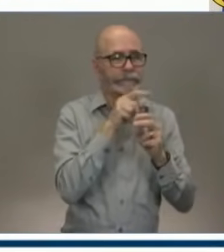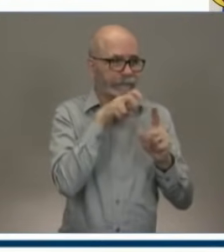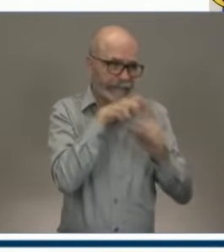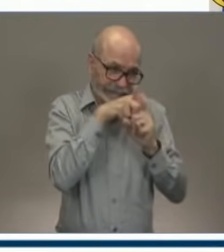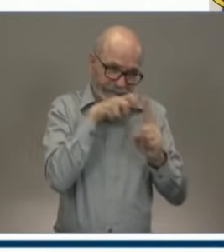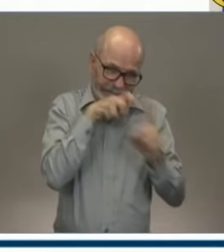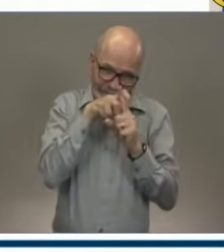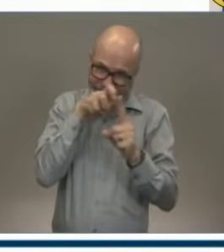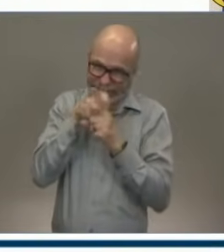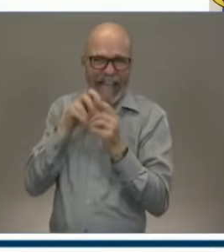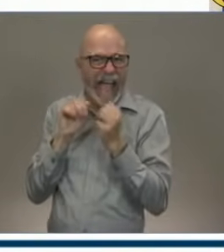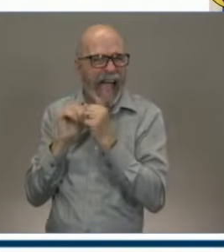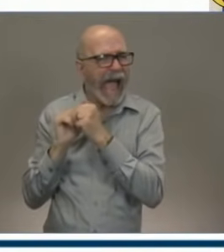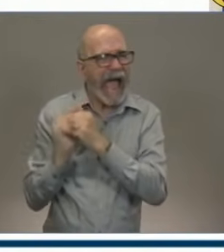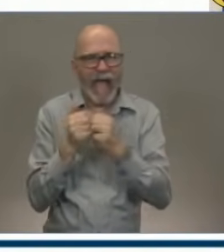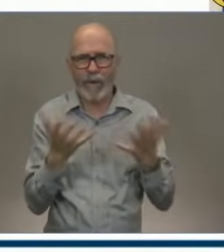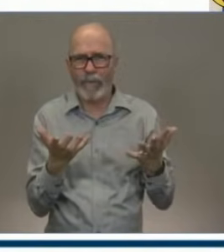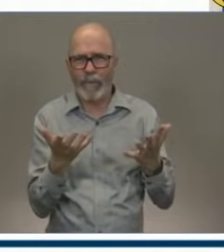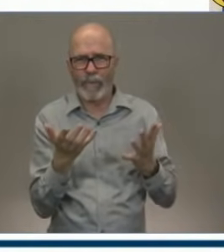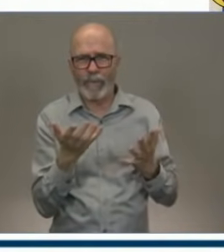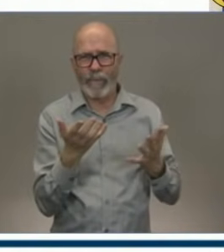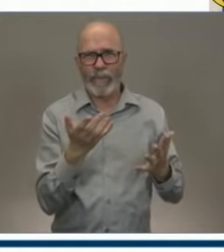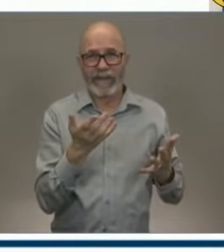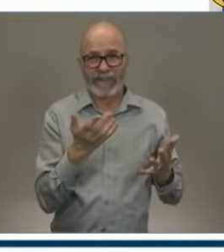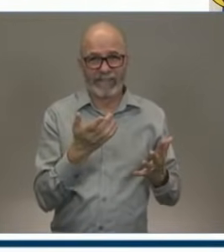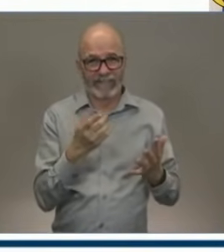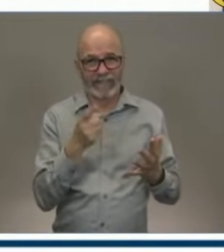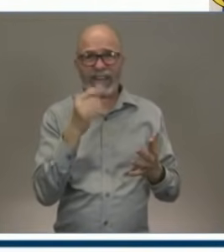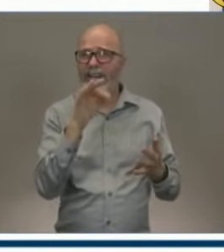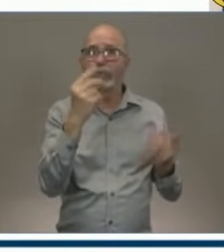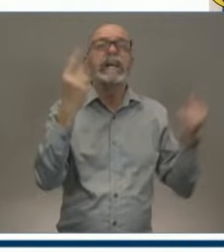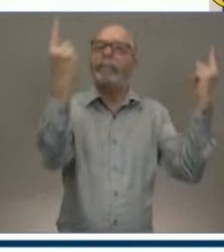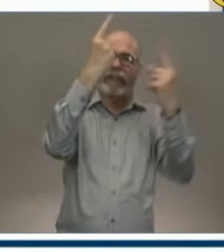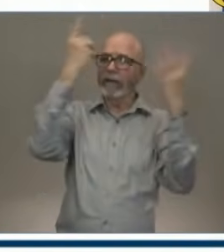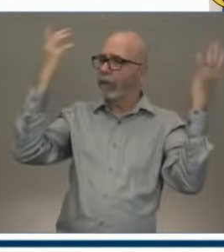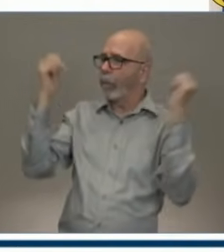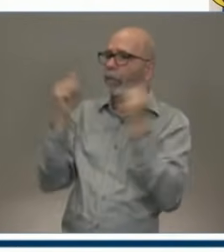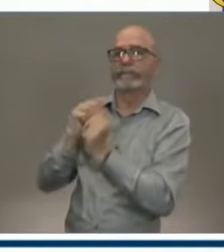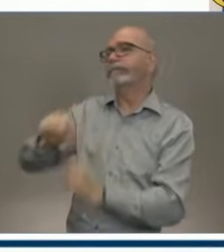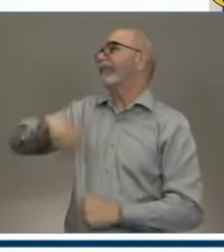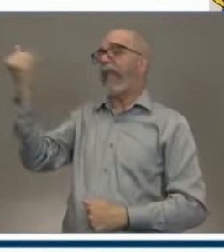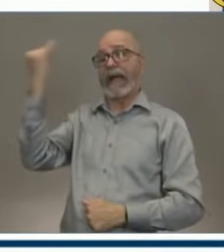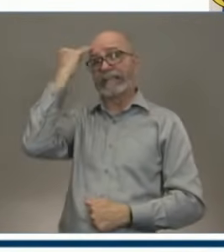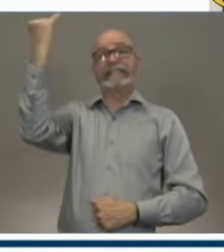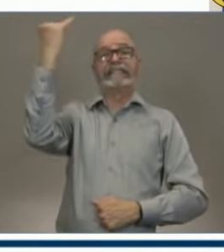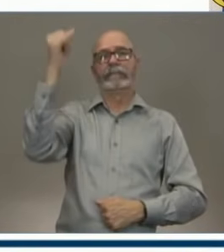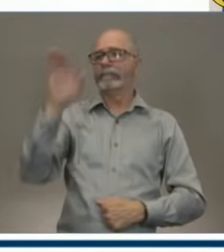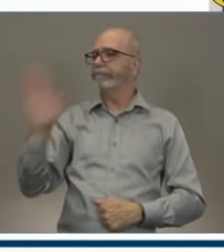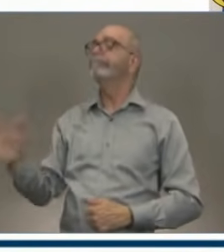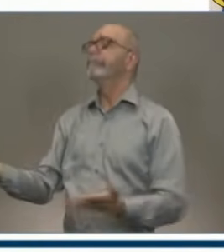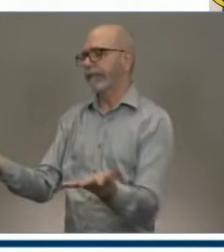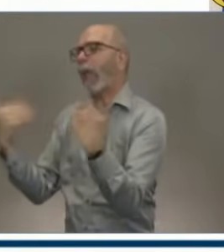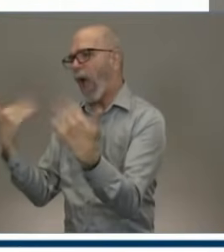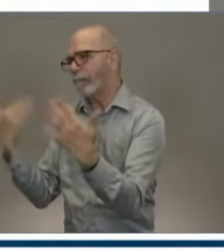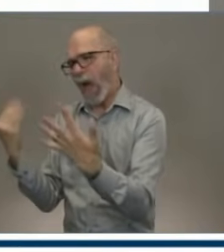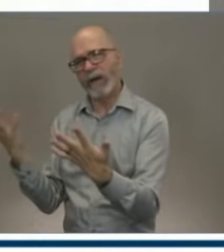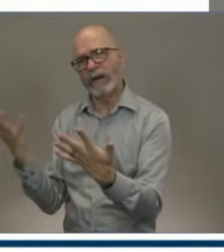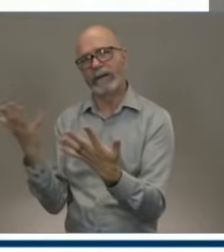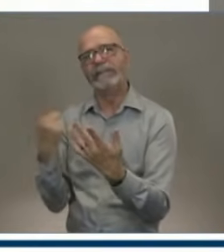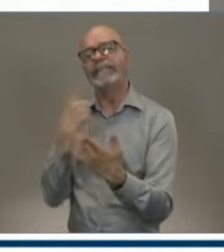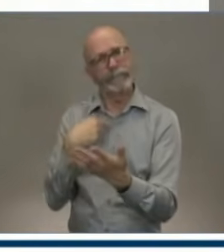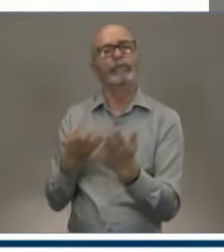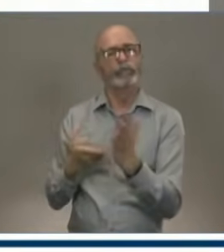to do the right thing, is there anything else that can be done to encourage people to be truthful? So what it does is,